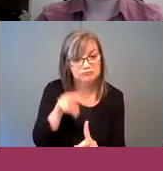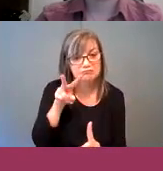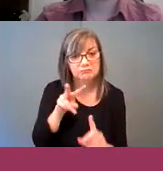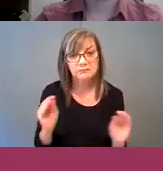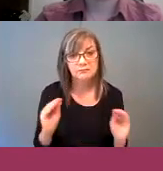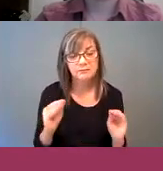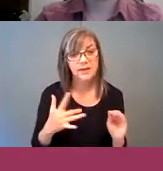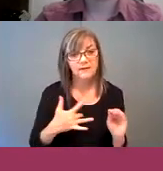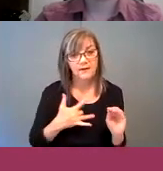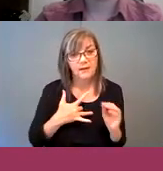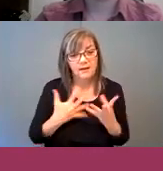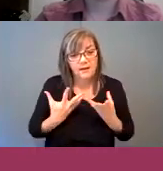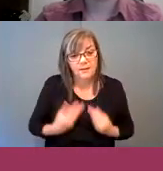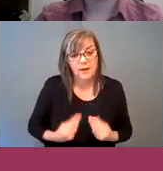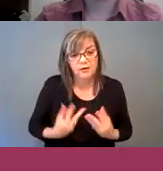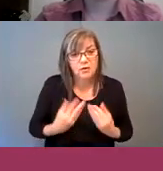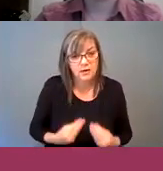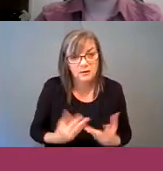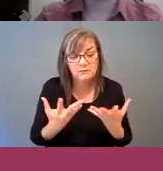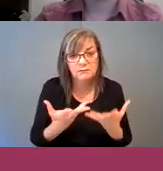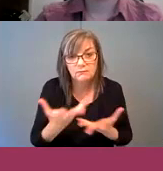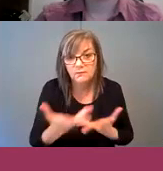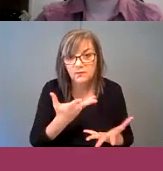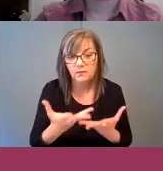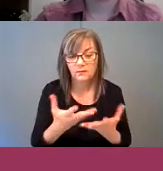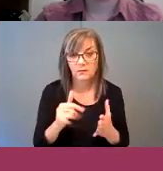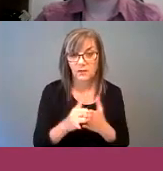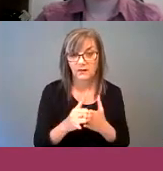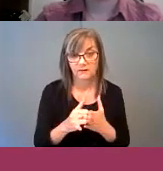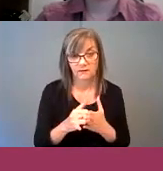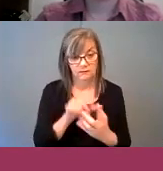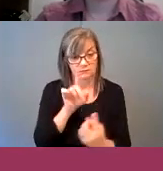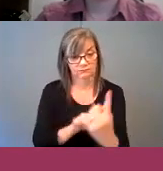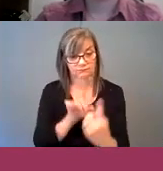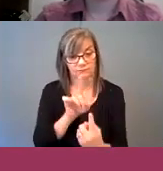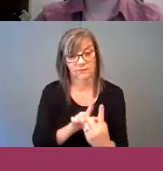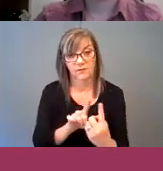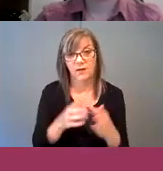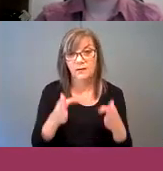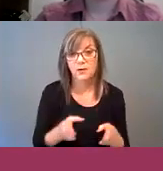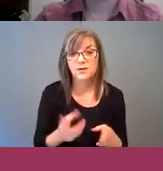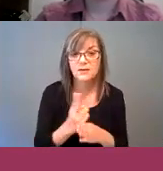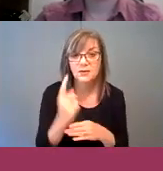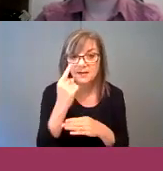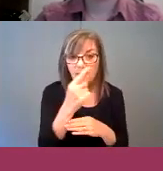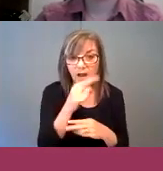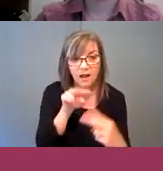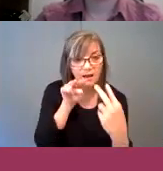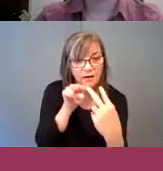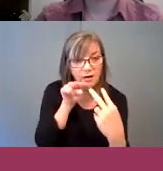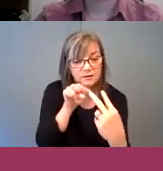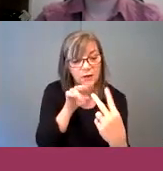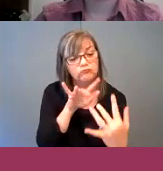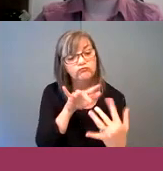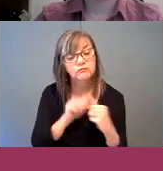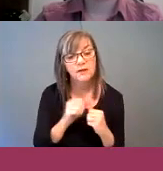compassionate, and kind of the way that maybe if it's in person, they're kind of using eye contact, maybe they're feeling